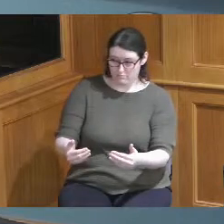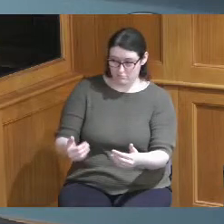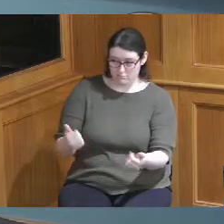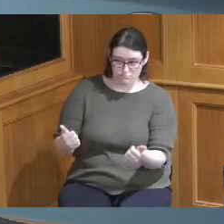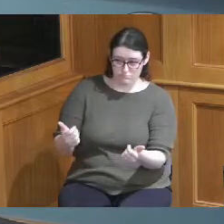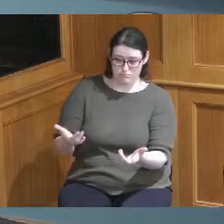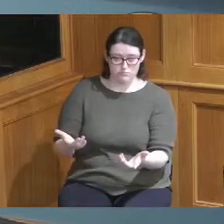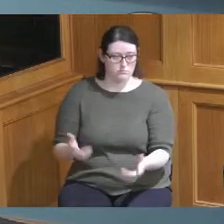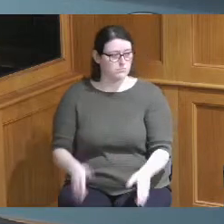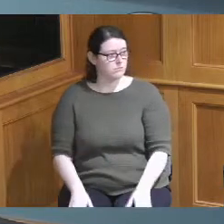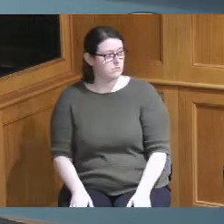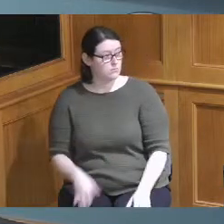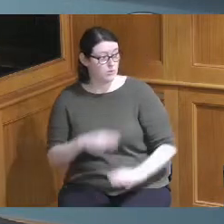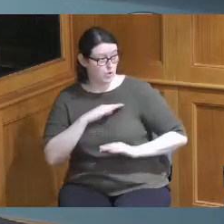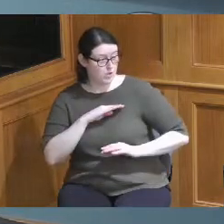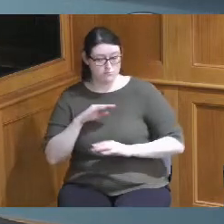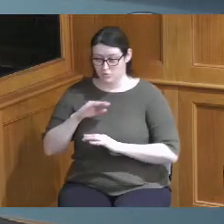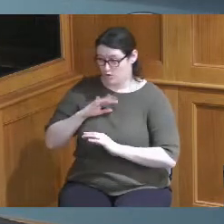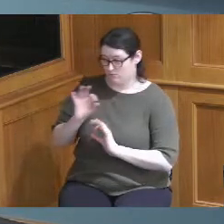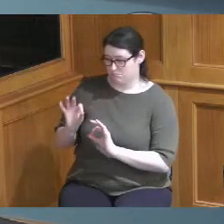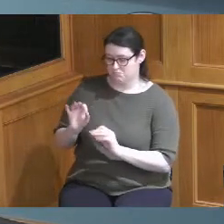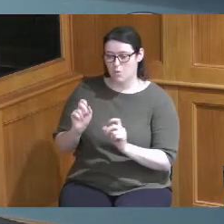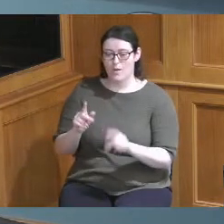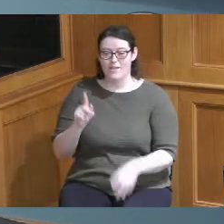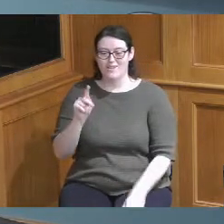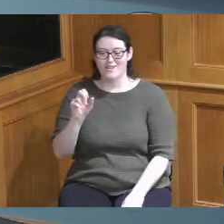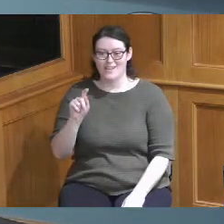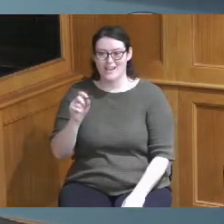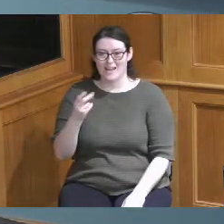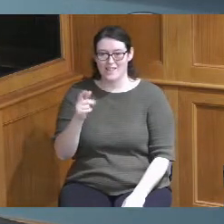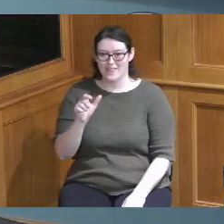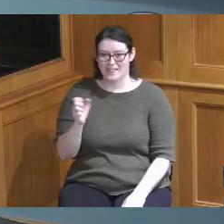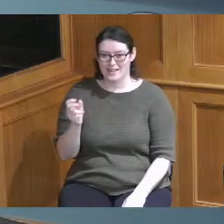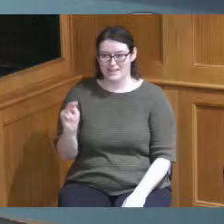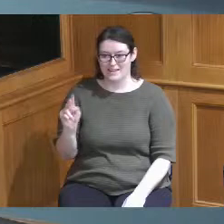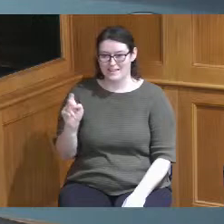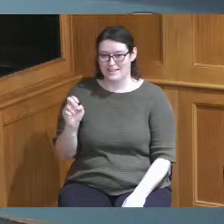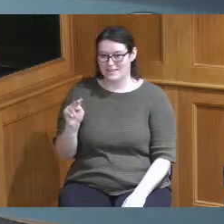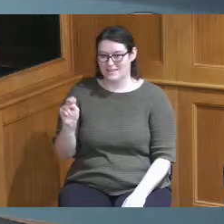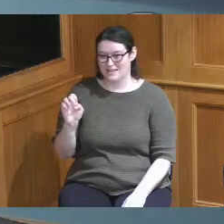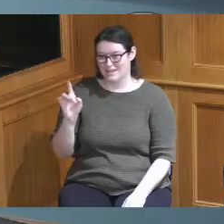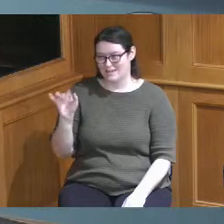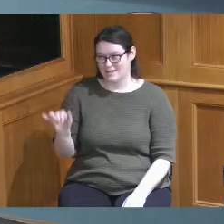comments? You good? Okay. Kathleen Kennedy.